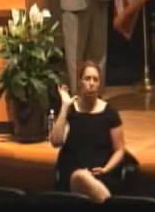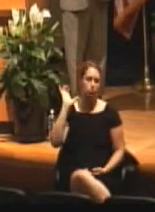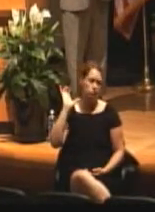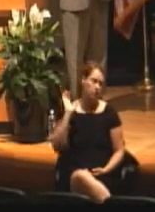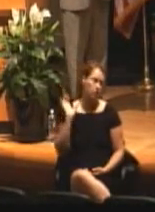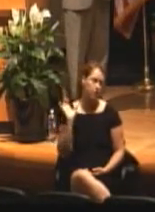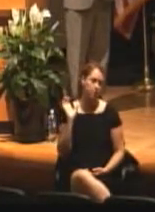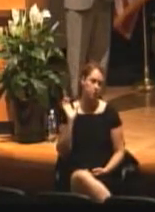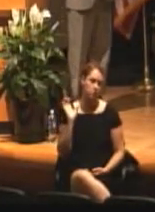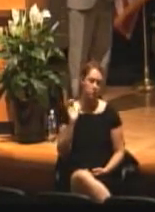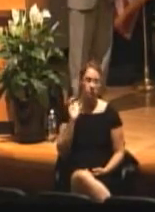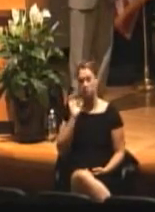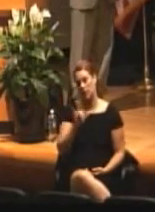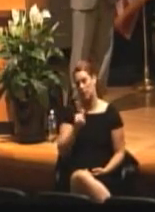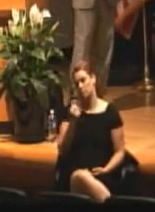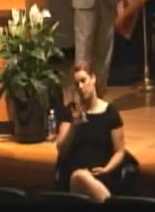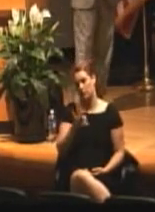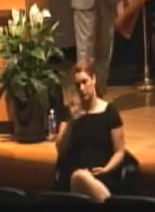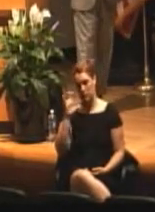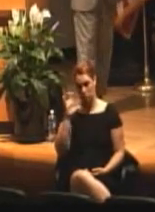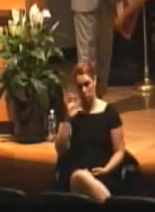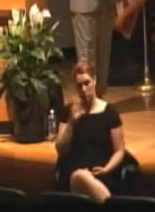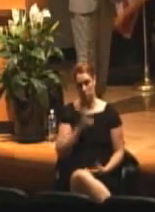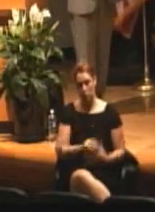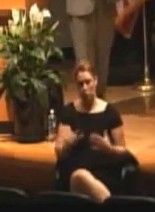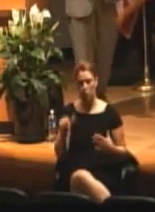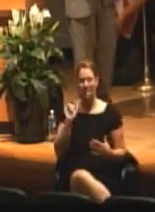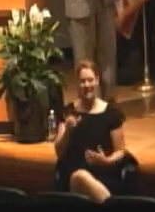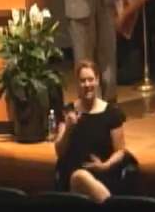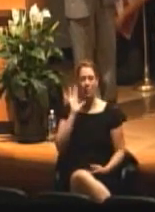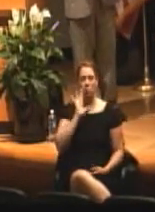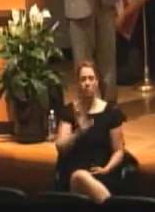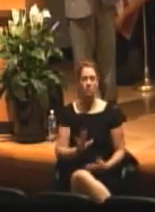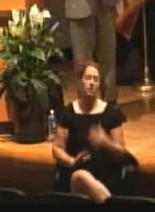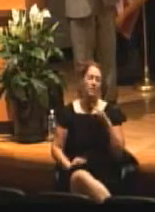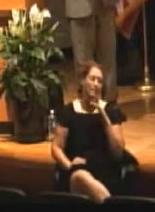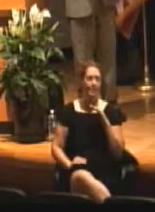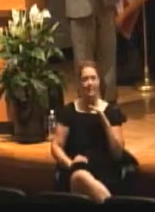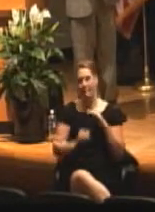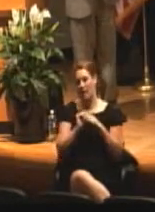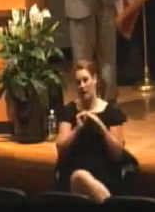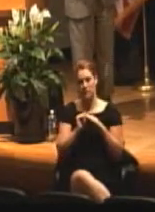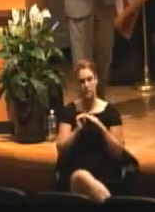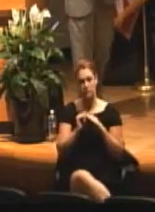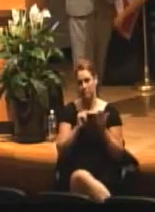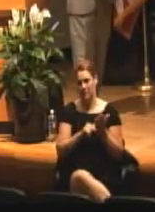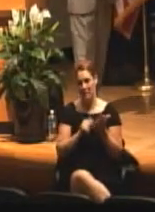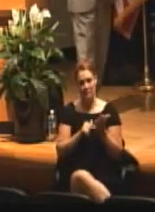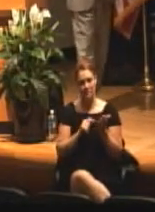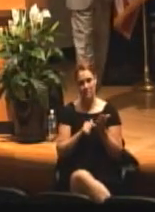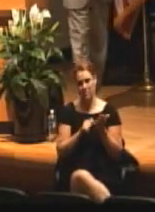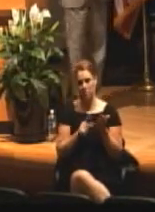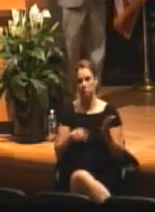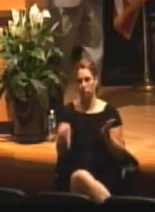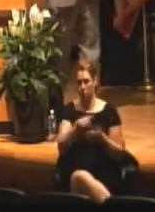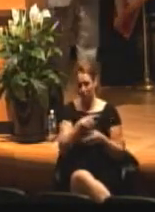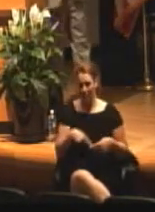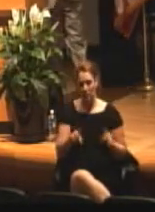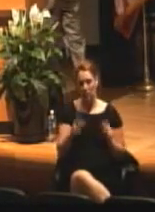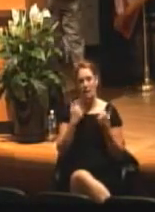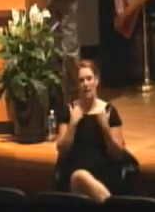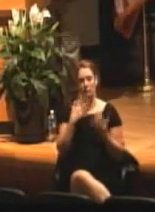that $1,900 then is going to be the maximum the debts that you guys can have total for qualifying